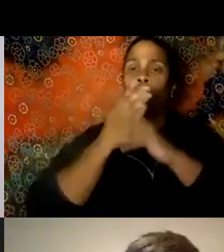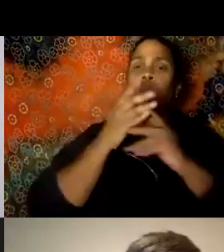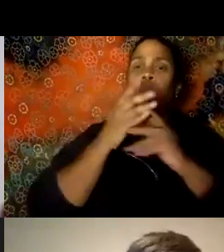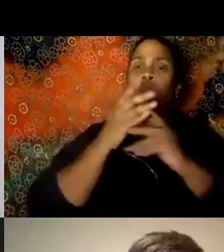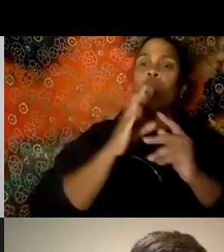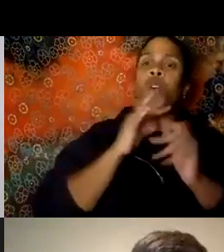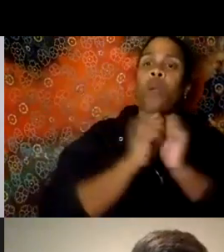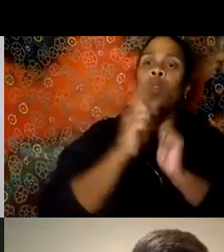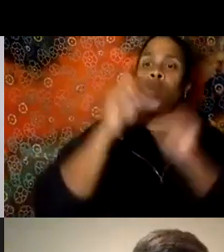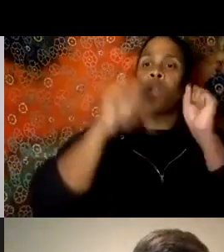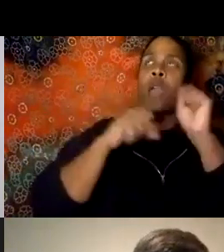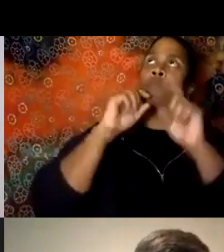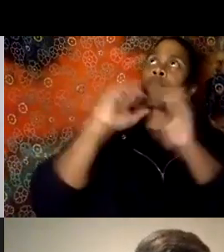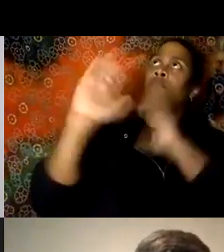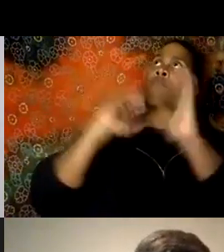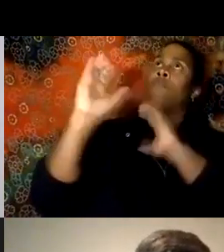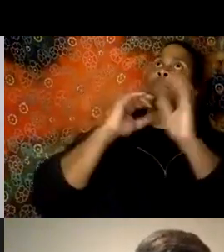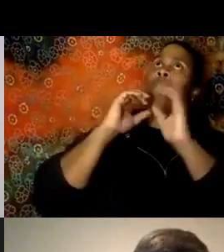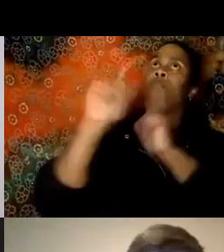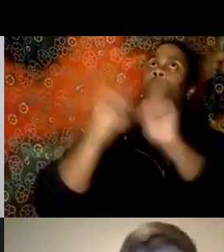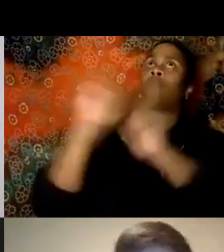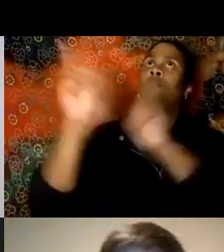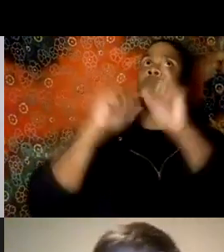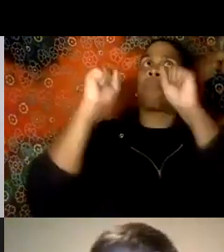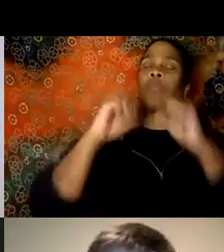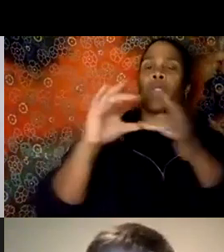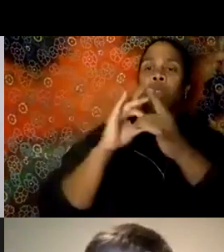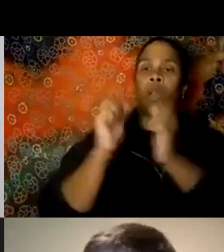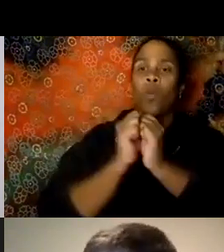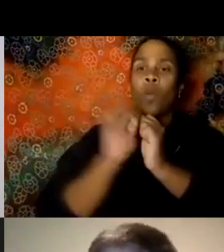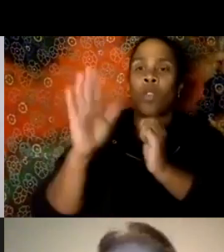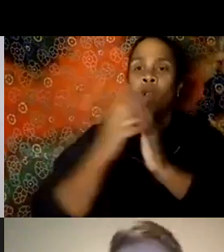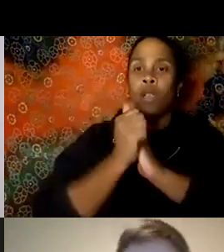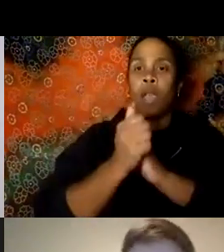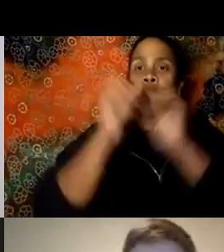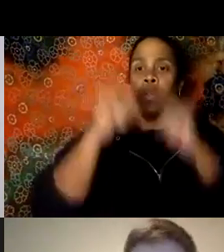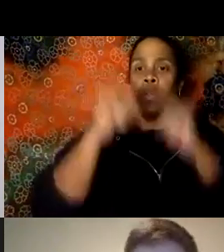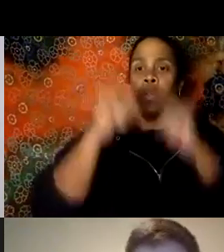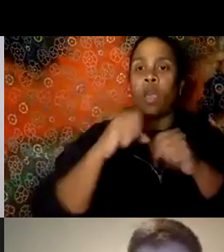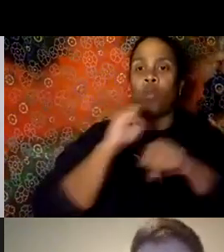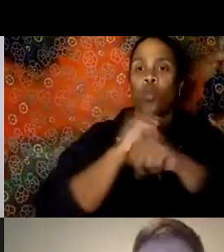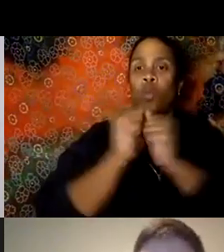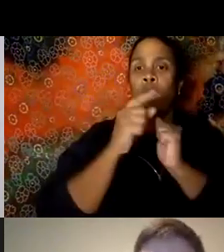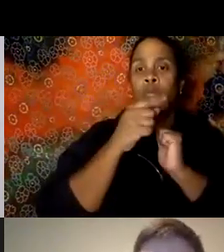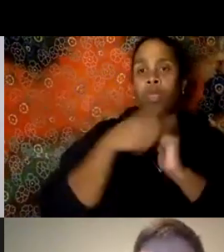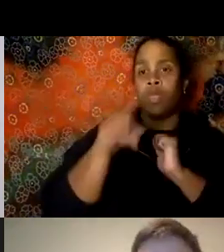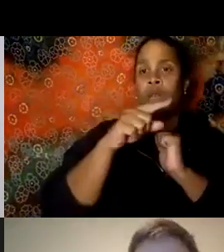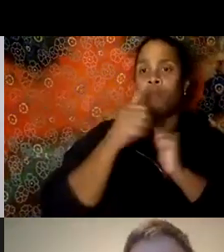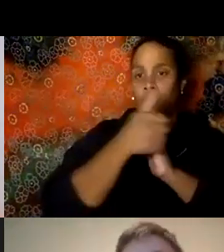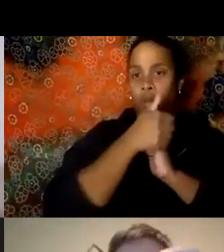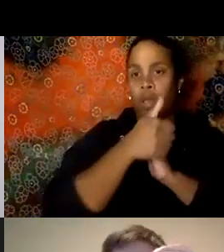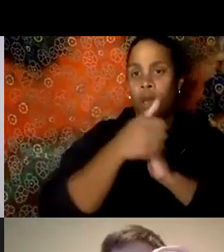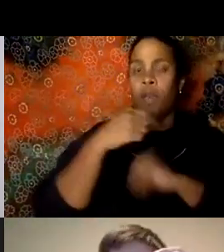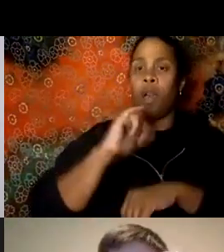ask questions, get to connect with your guide so that you can work with them on your own. I'm also, I love